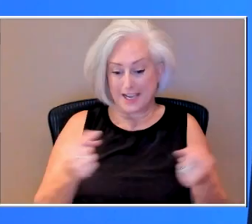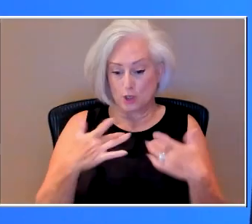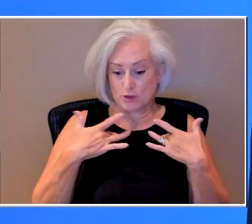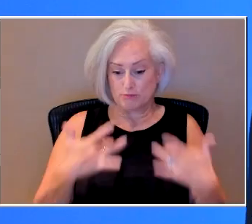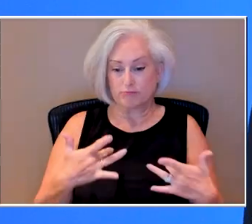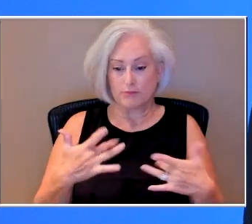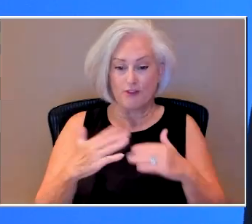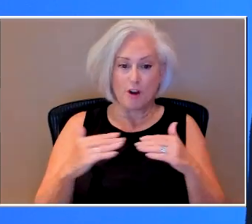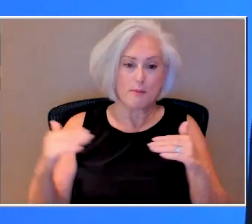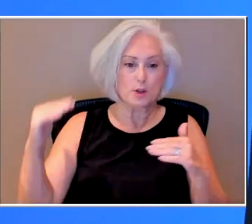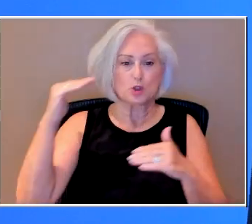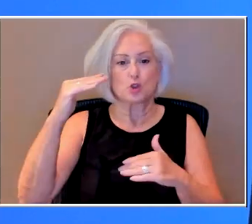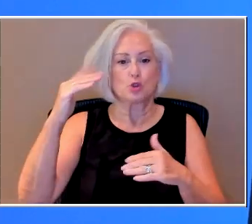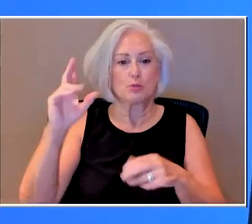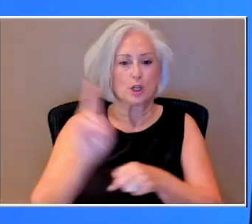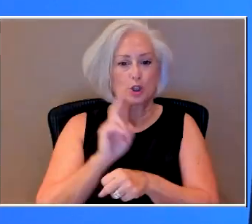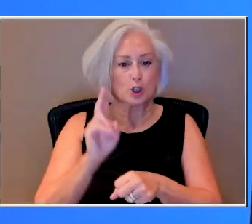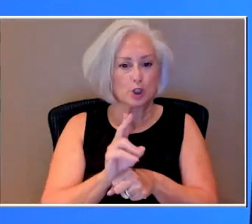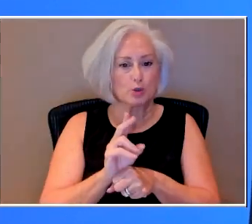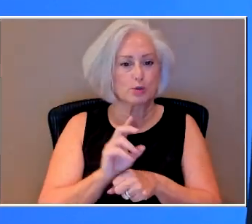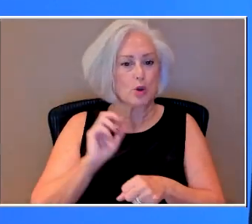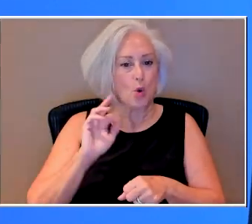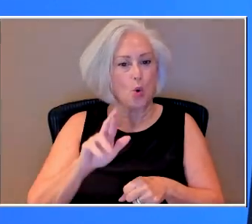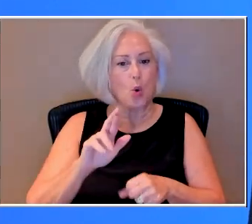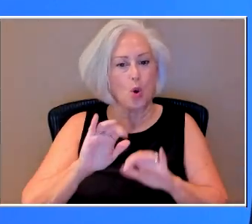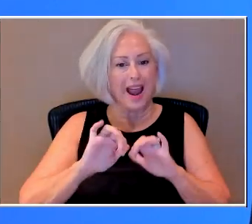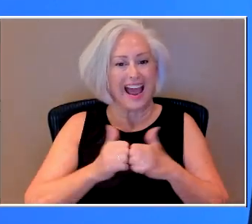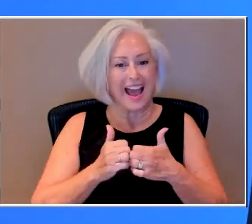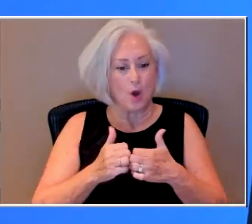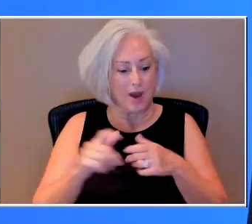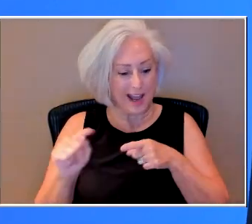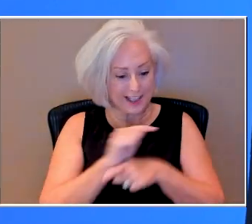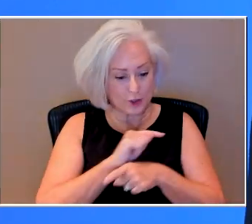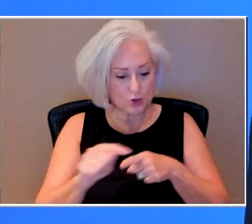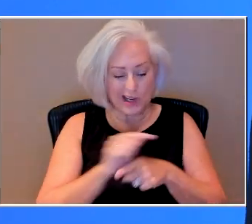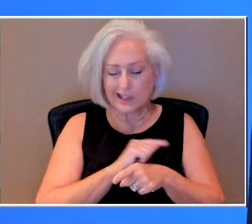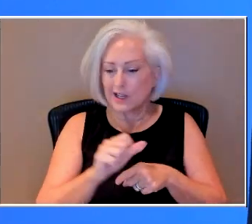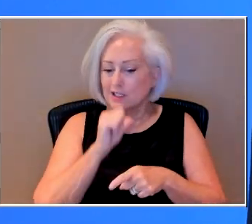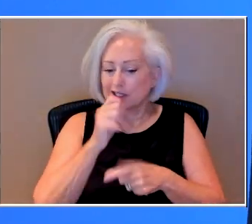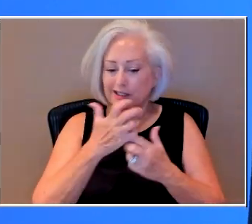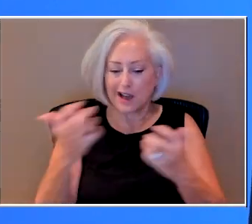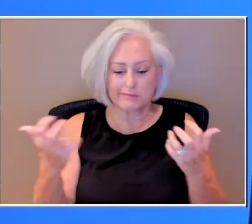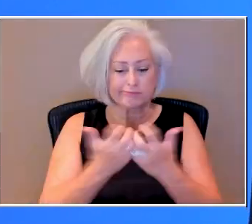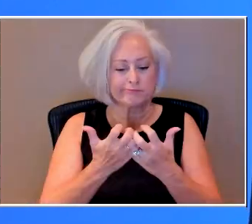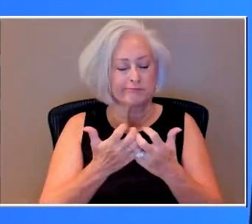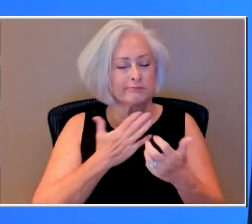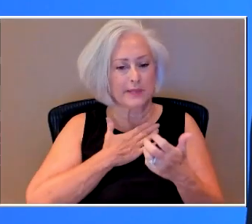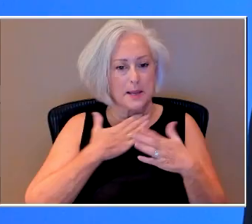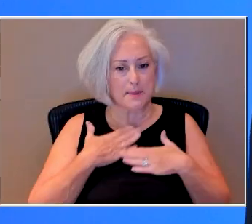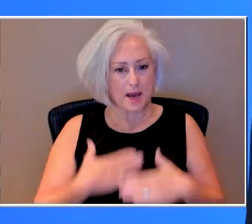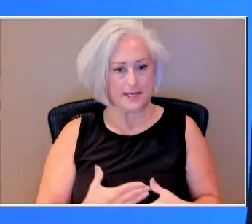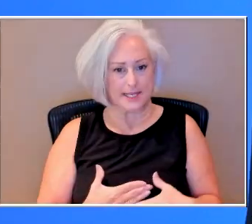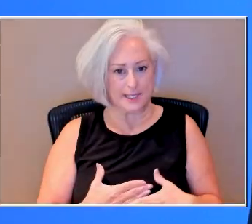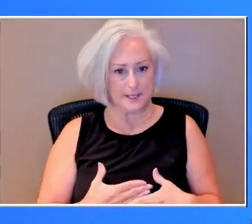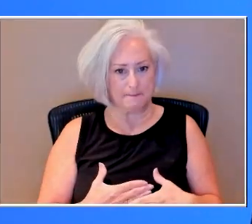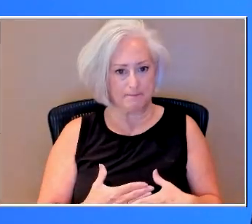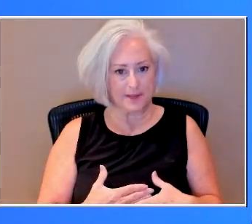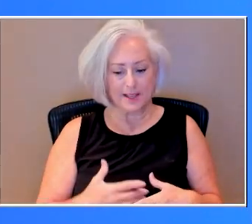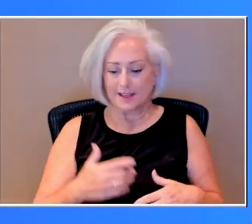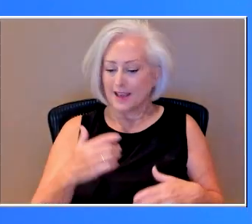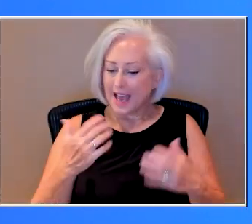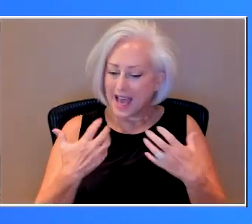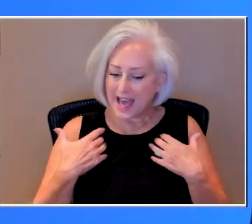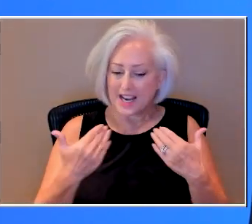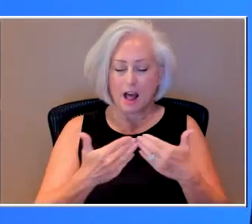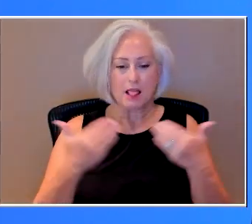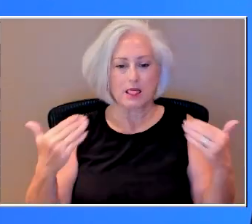of how I was training. It wasn't efficient for my body. And I had imbalances that I wasn't addressing,